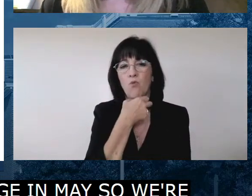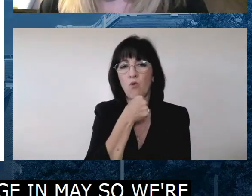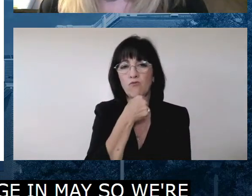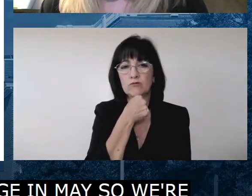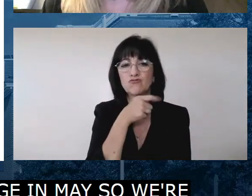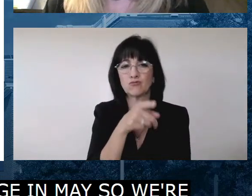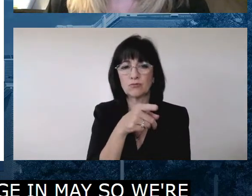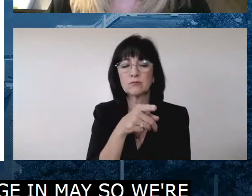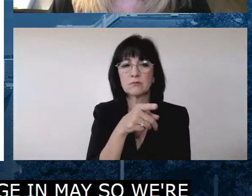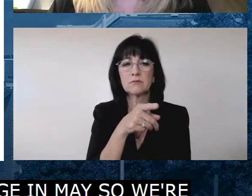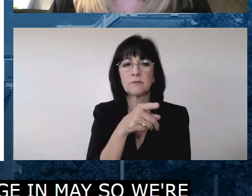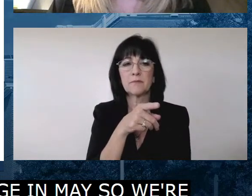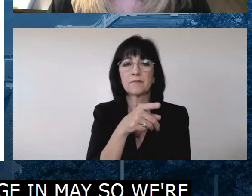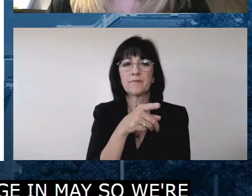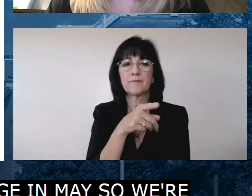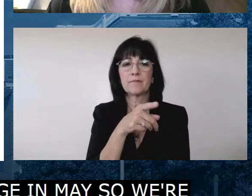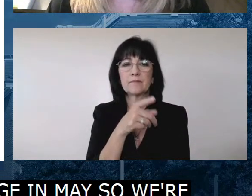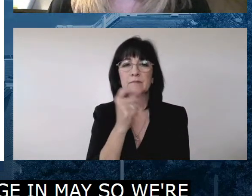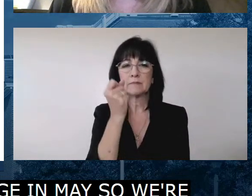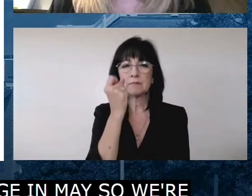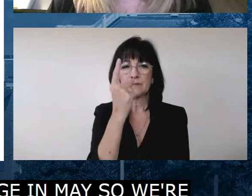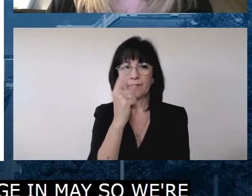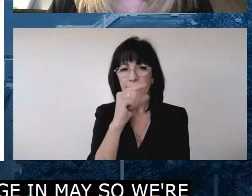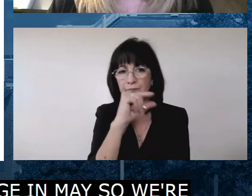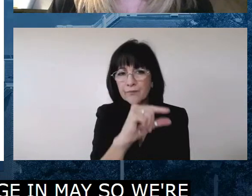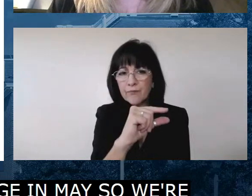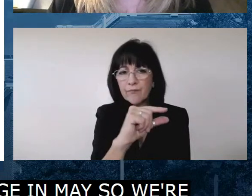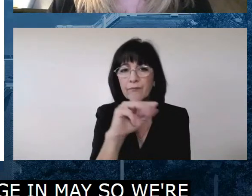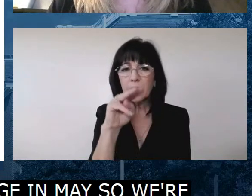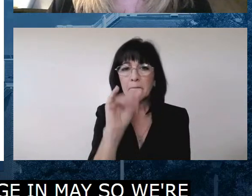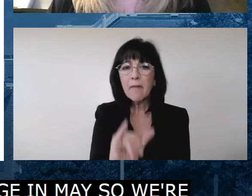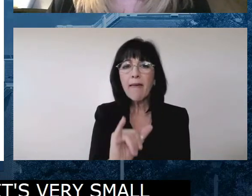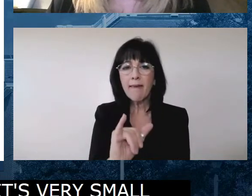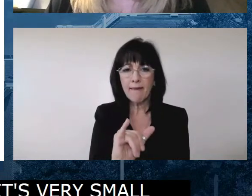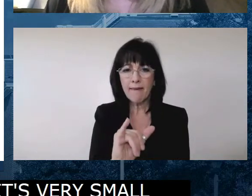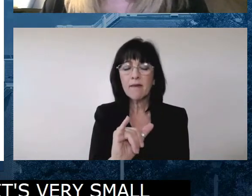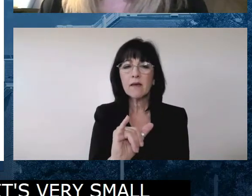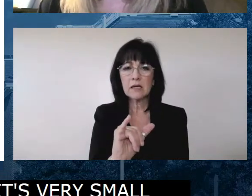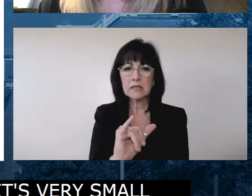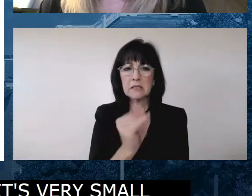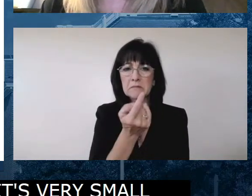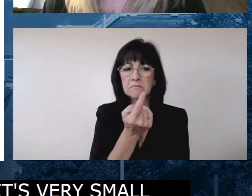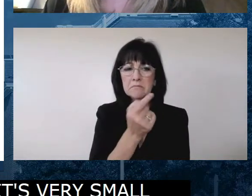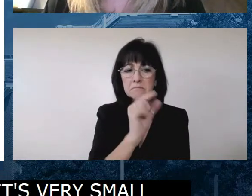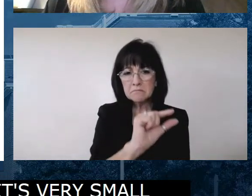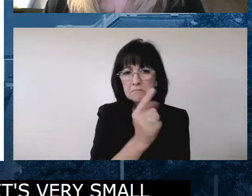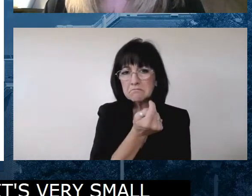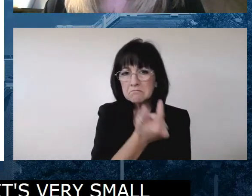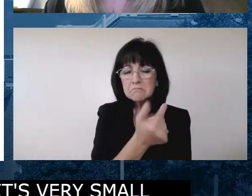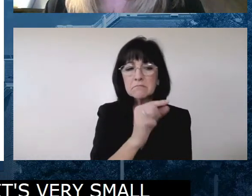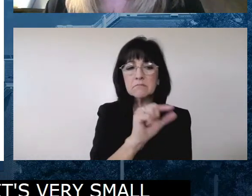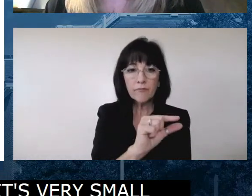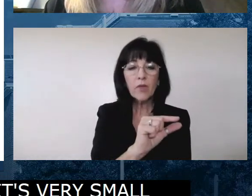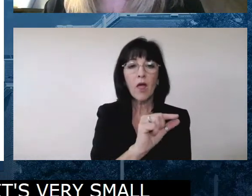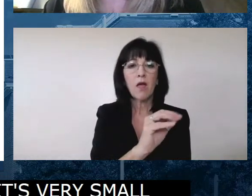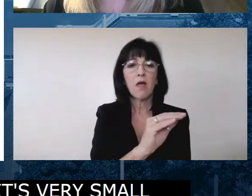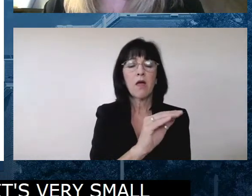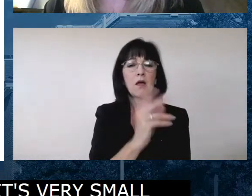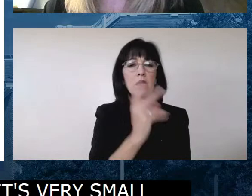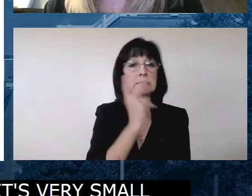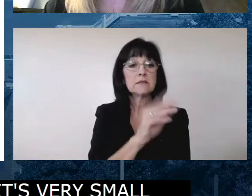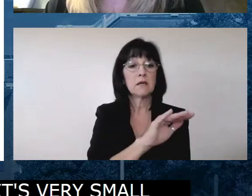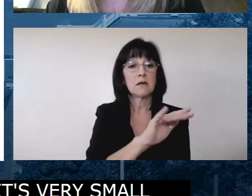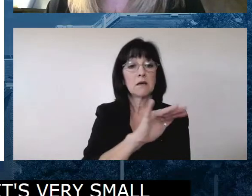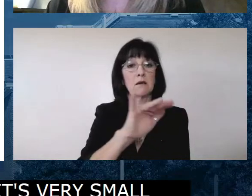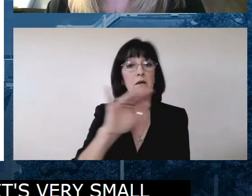It's a very small slice in May, but as you move forward to July, you can see